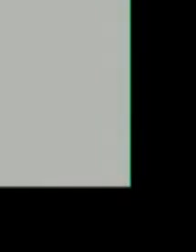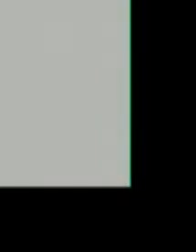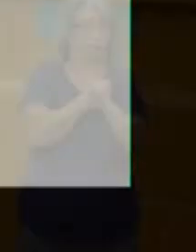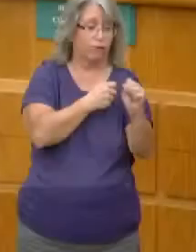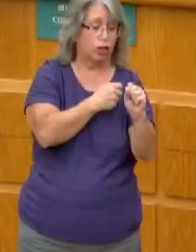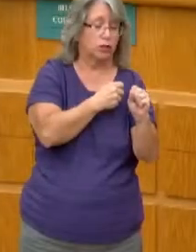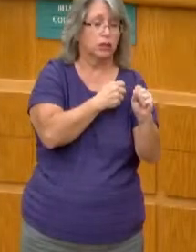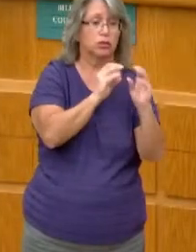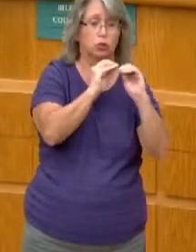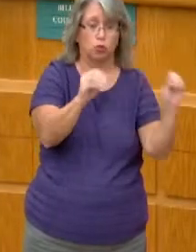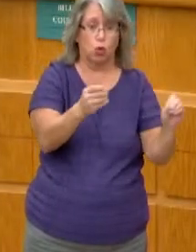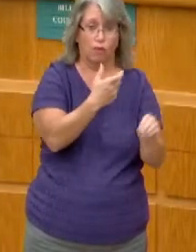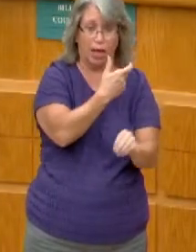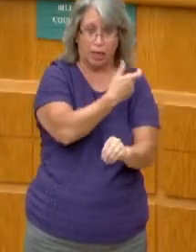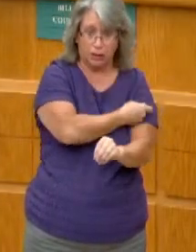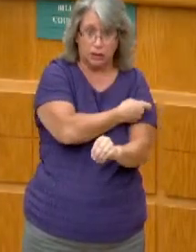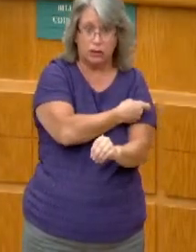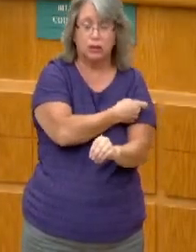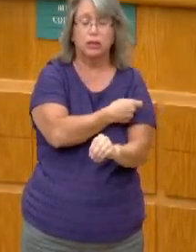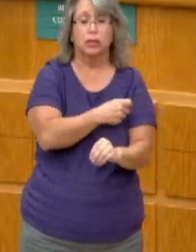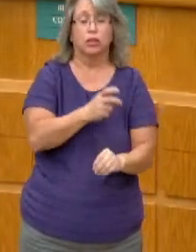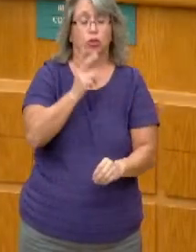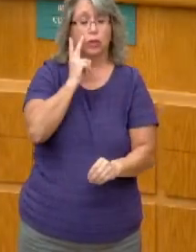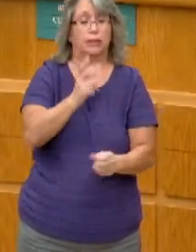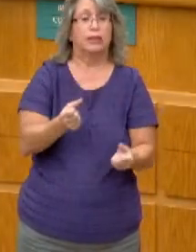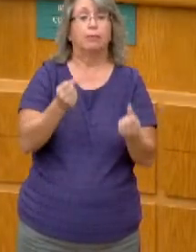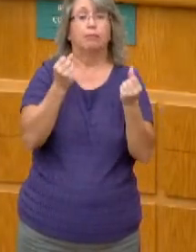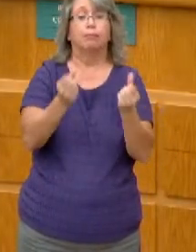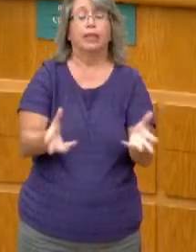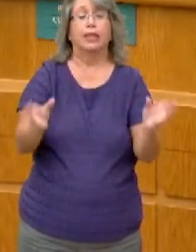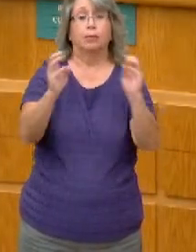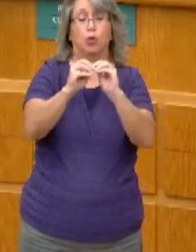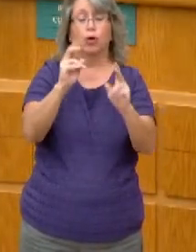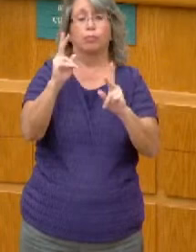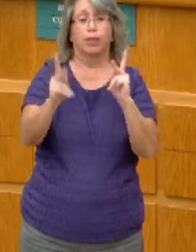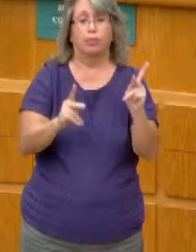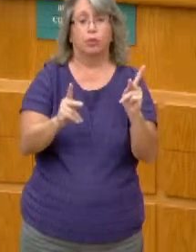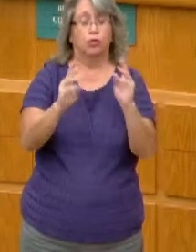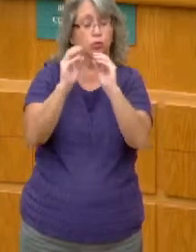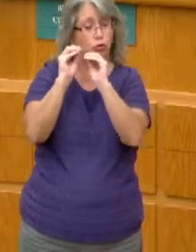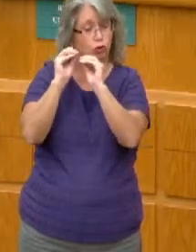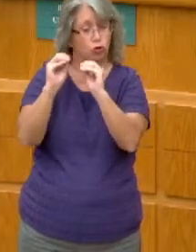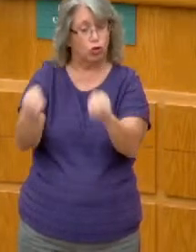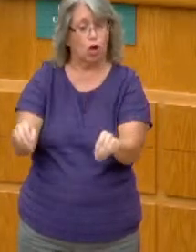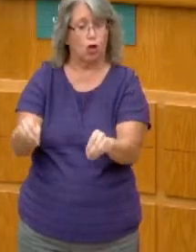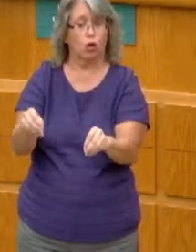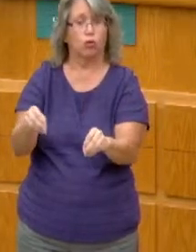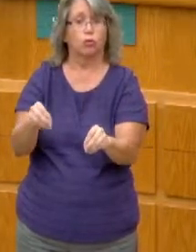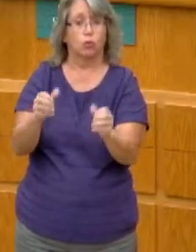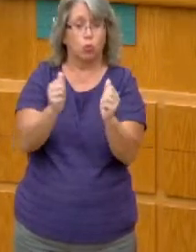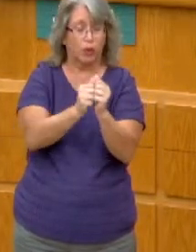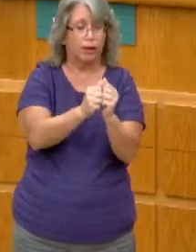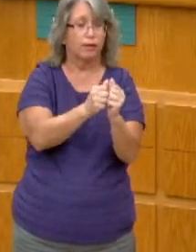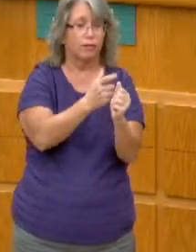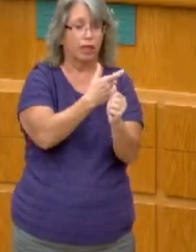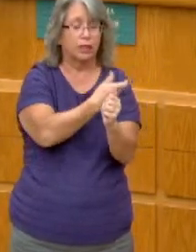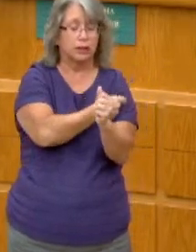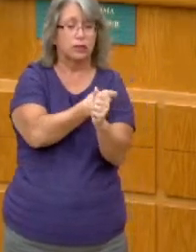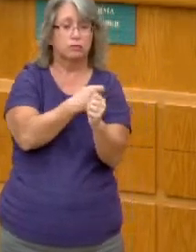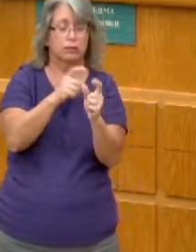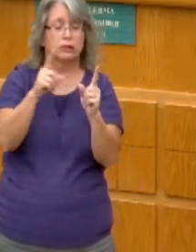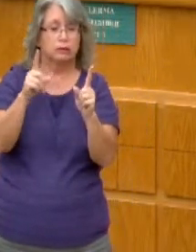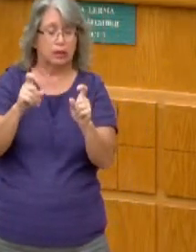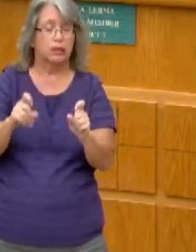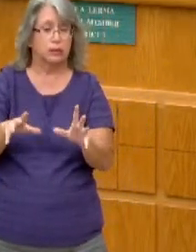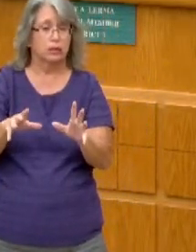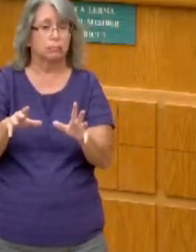more people who are unvaccinated that are testing positive than unvaccinated, as you saw in that previous graphic shown